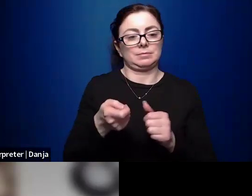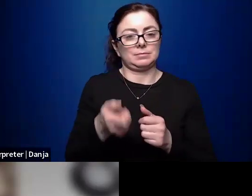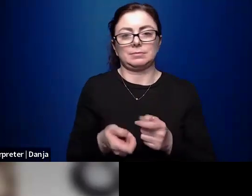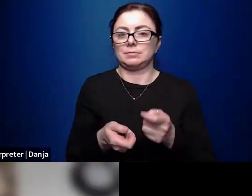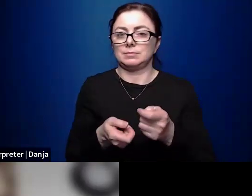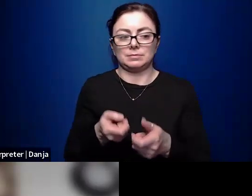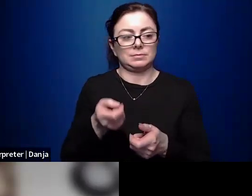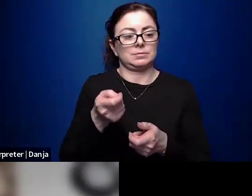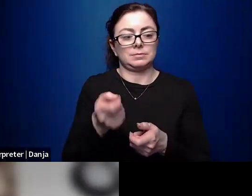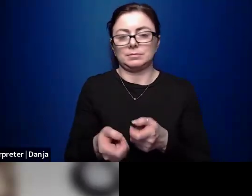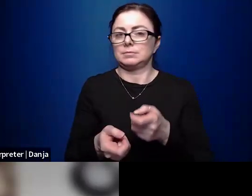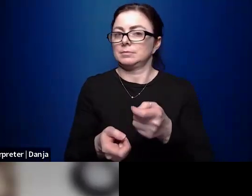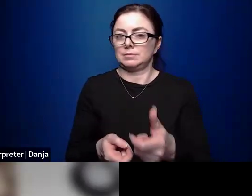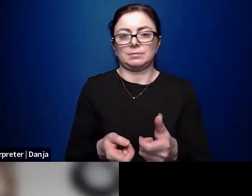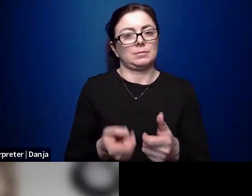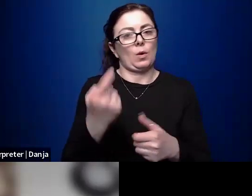one at a time.